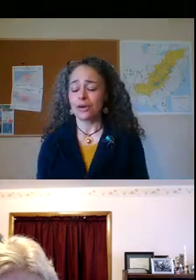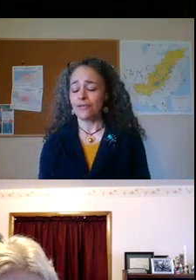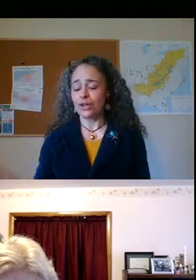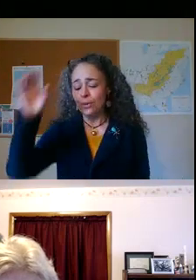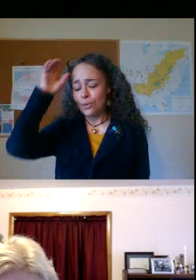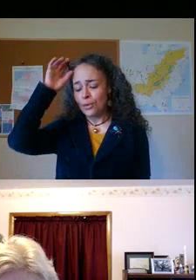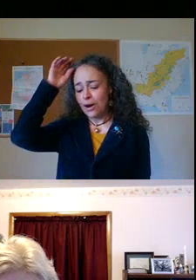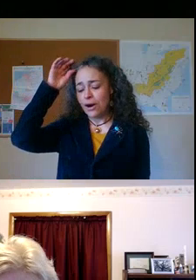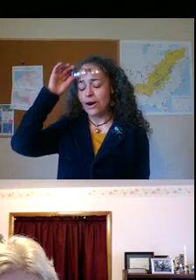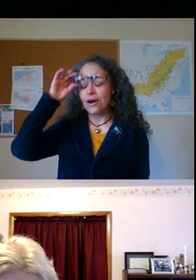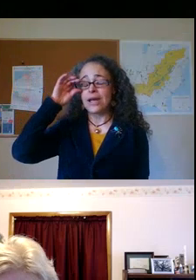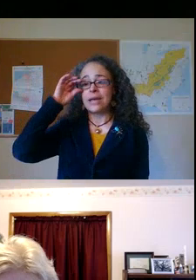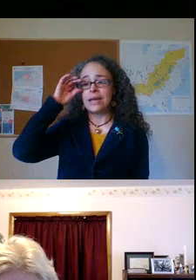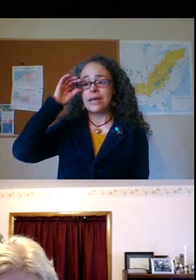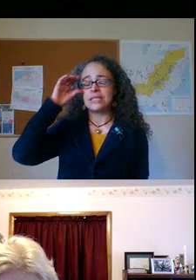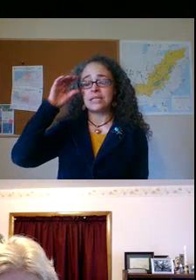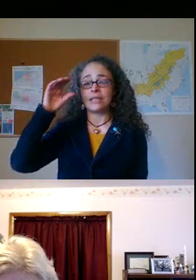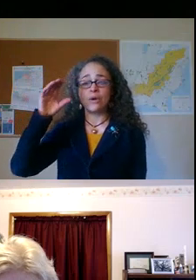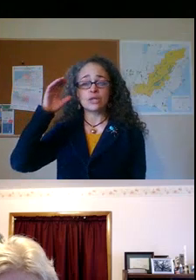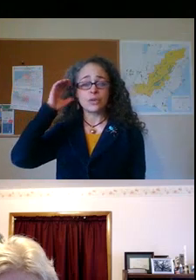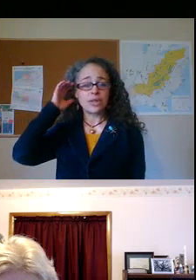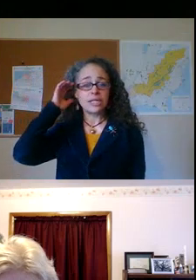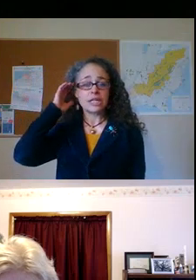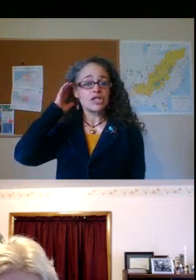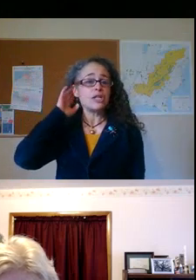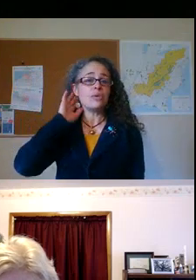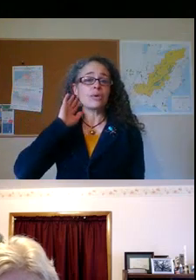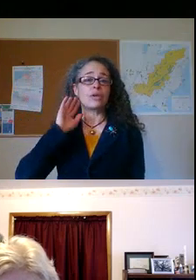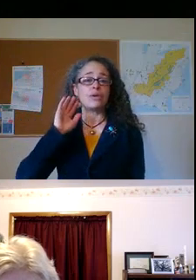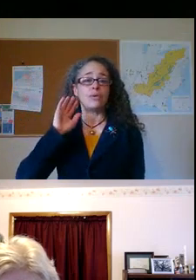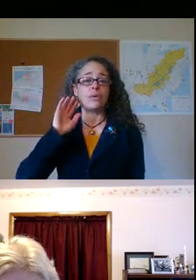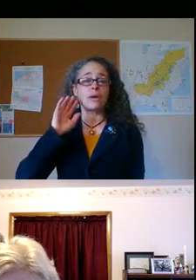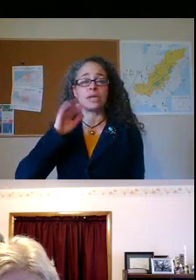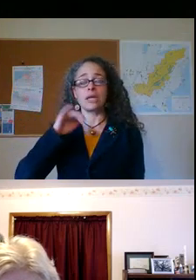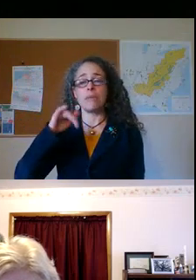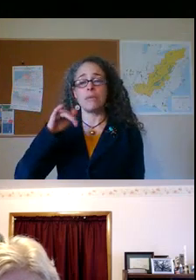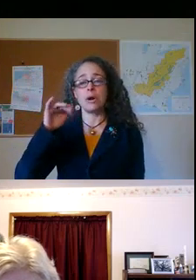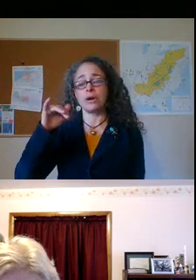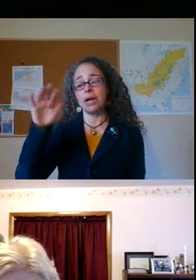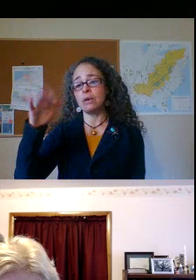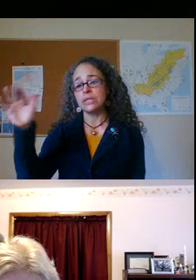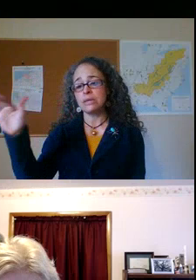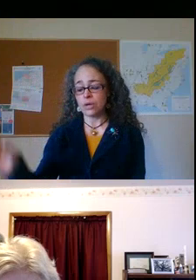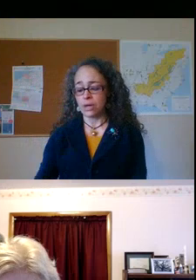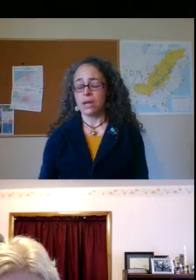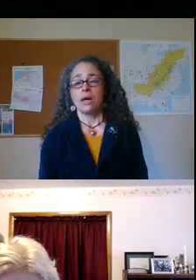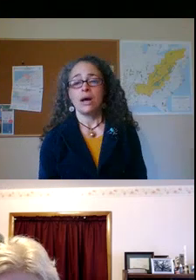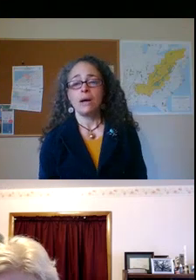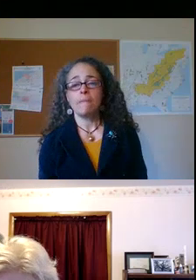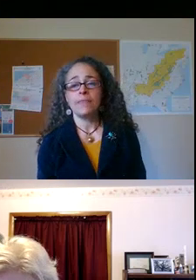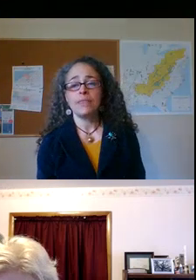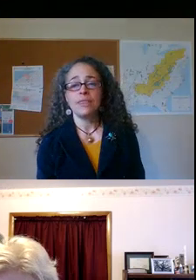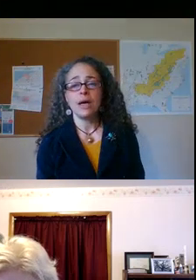Initiative. So if you are an entity that works with addiction, or you are thinking about partnering with